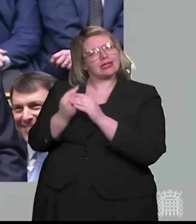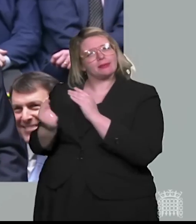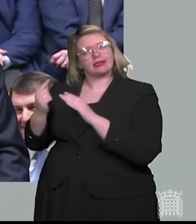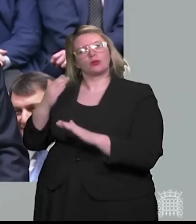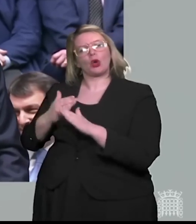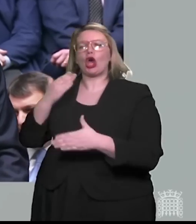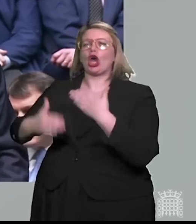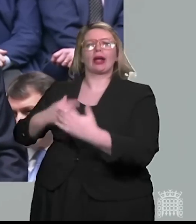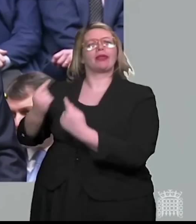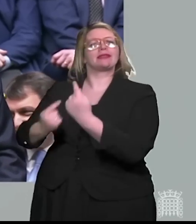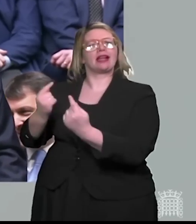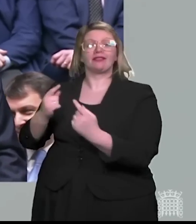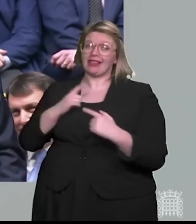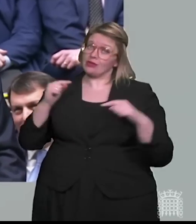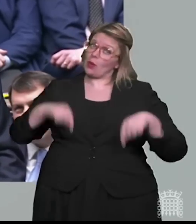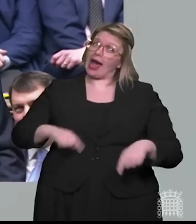believes